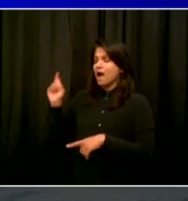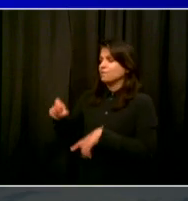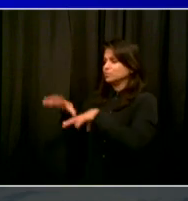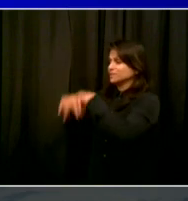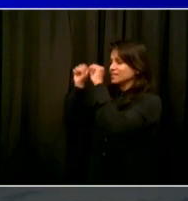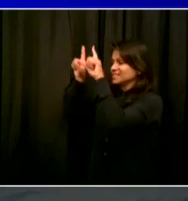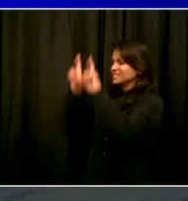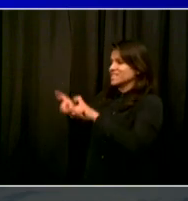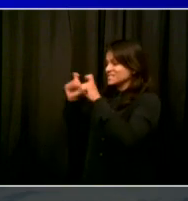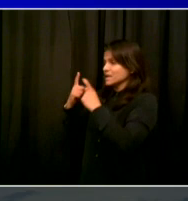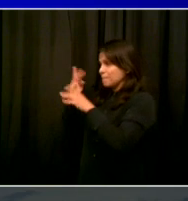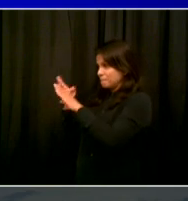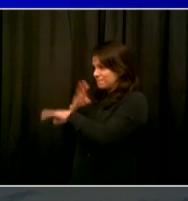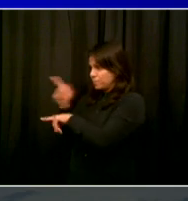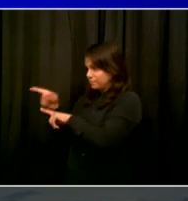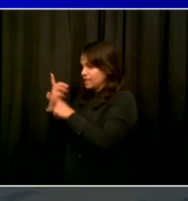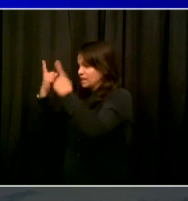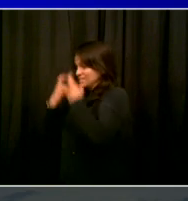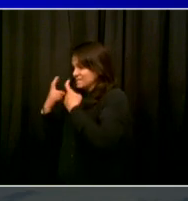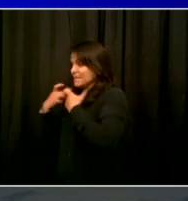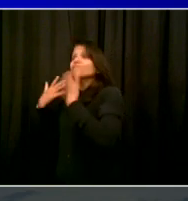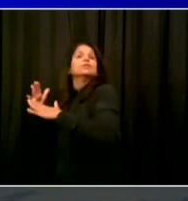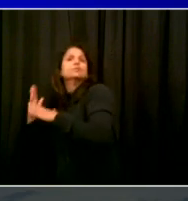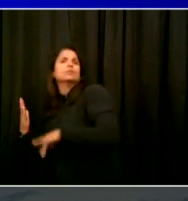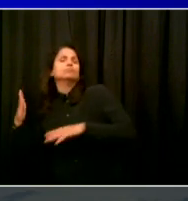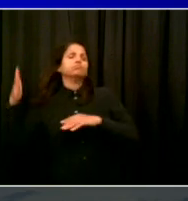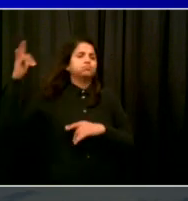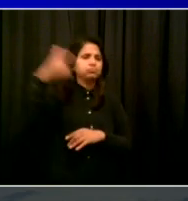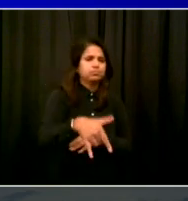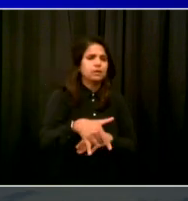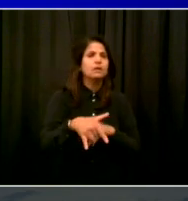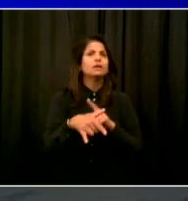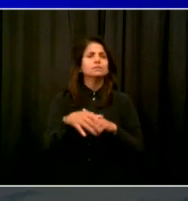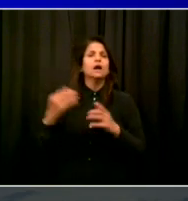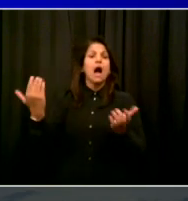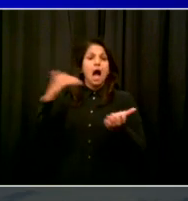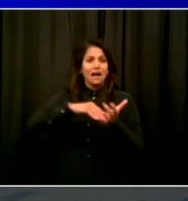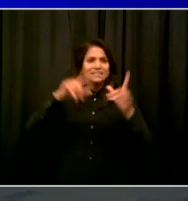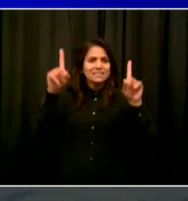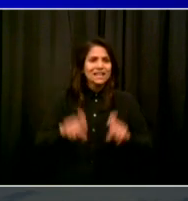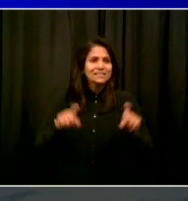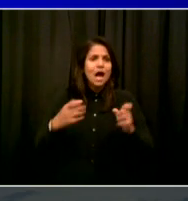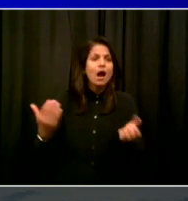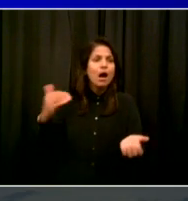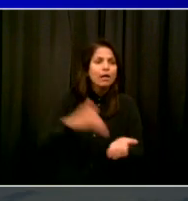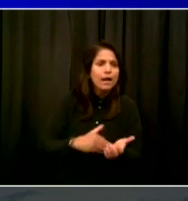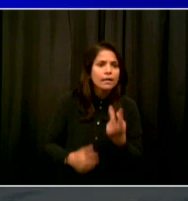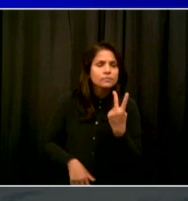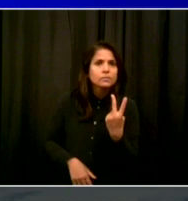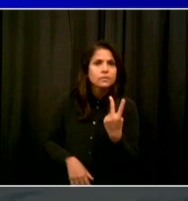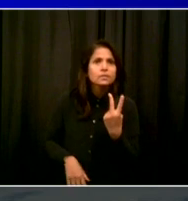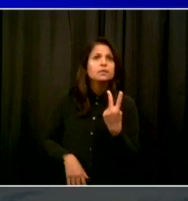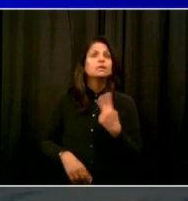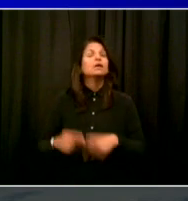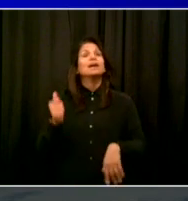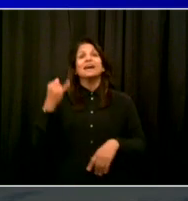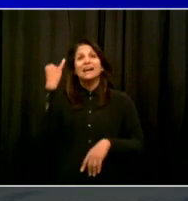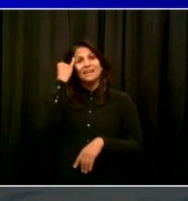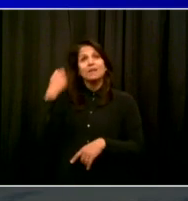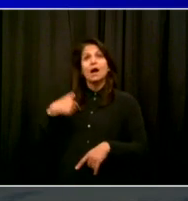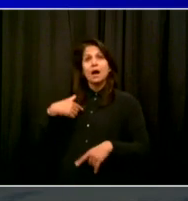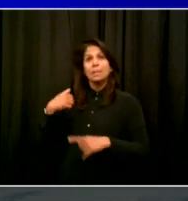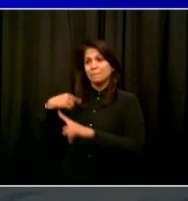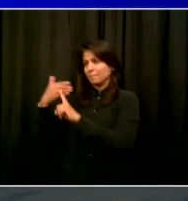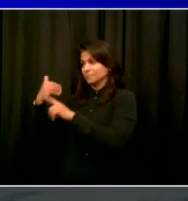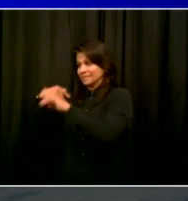after returning to New York City. But if you don't follow those specific guidelines, you have to quarantine for 14 days. We